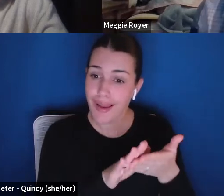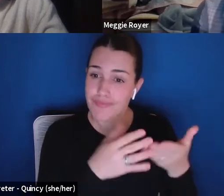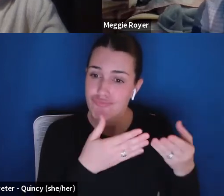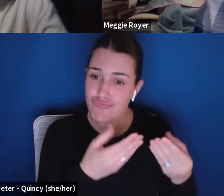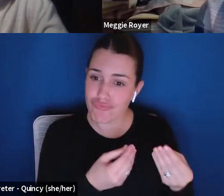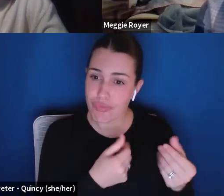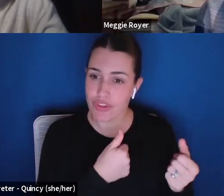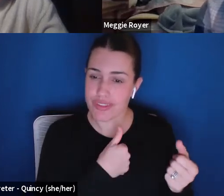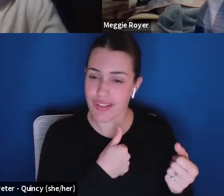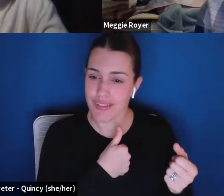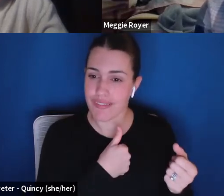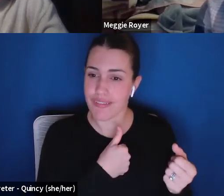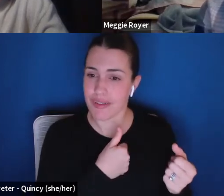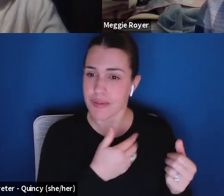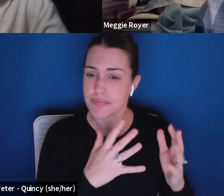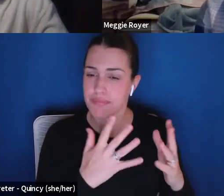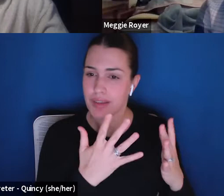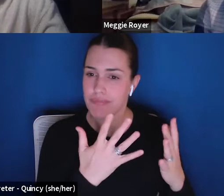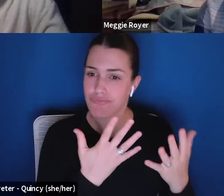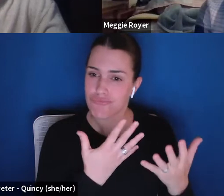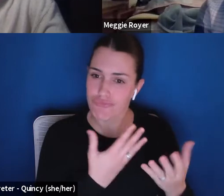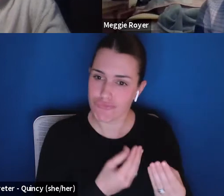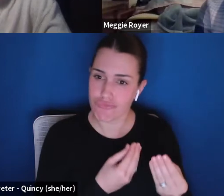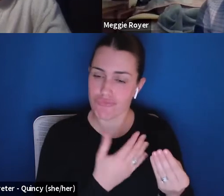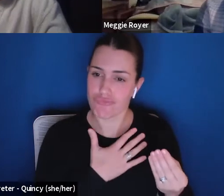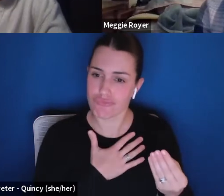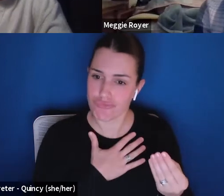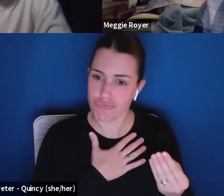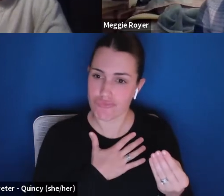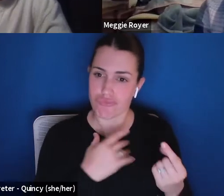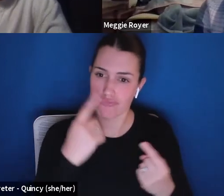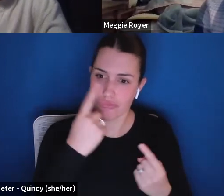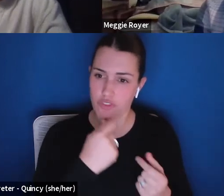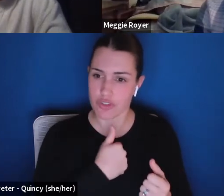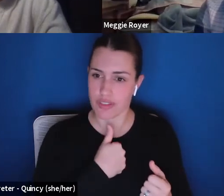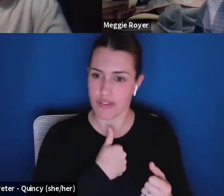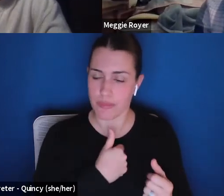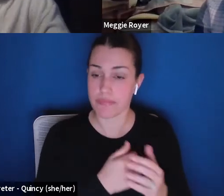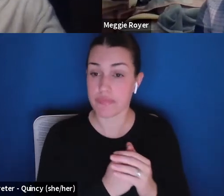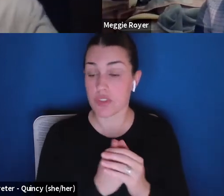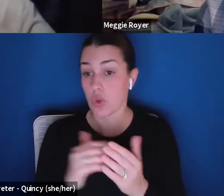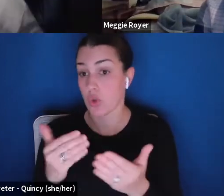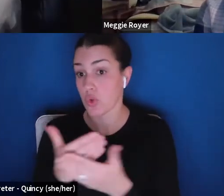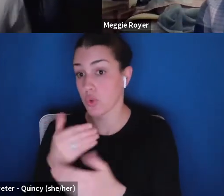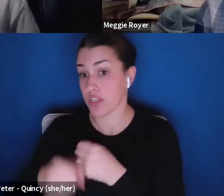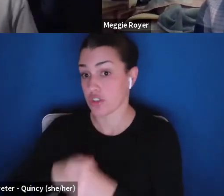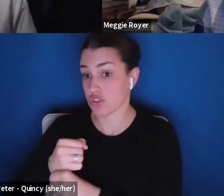having self-compassion and being gentle towards yourself. So a New Year's resolution might